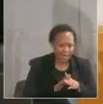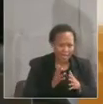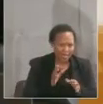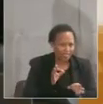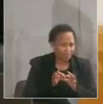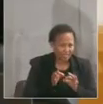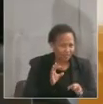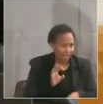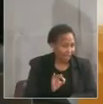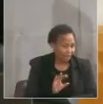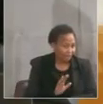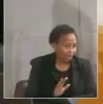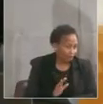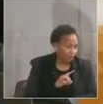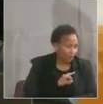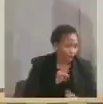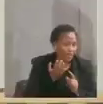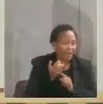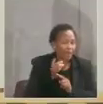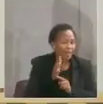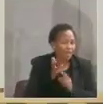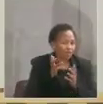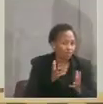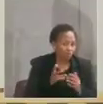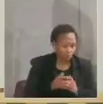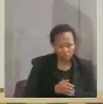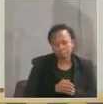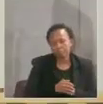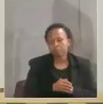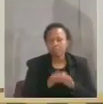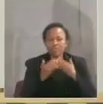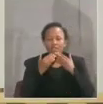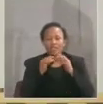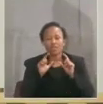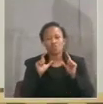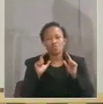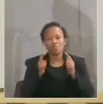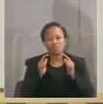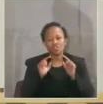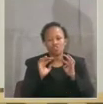Thank you, Commissioner. Maybe let me start by